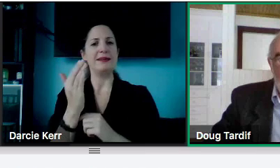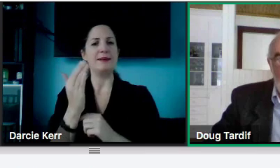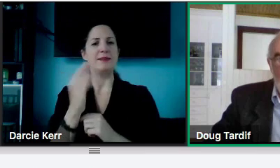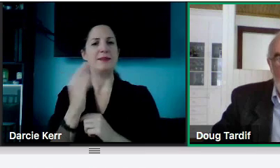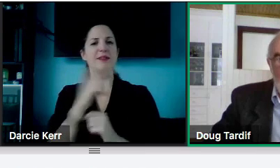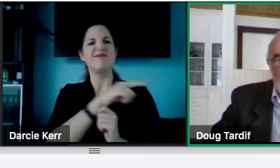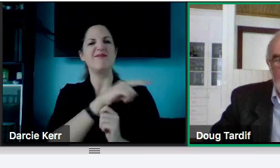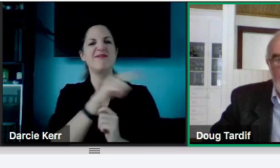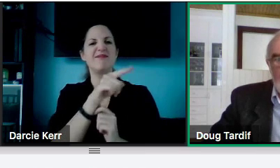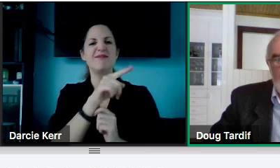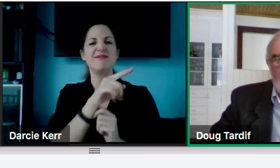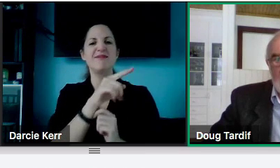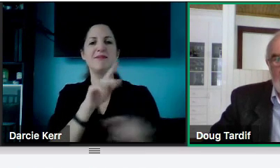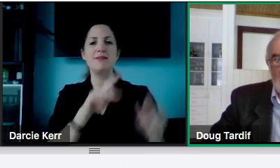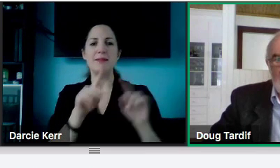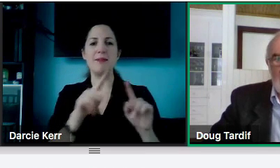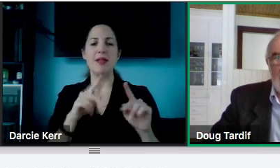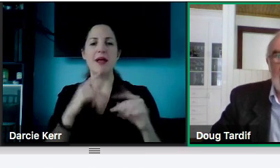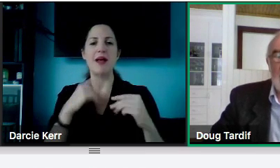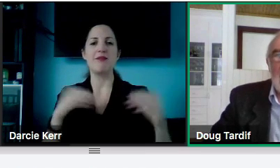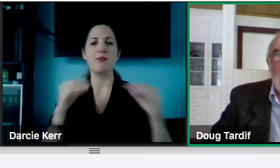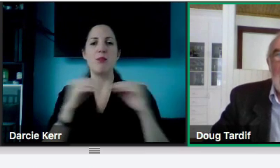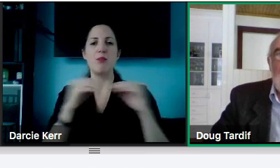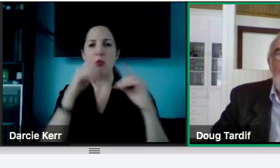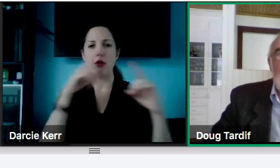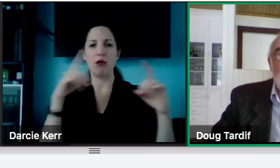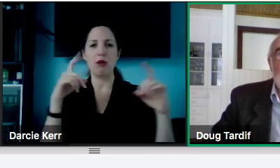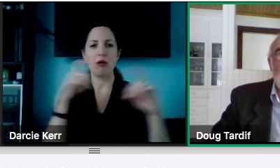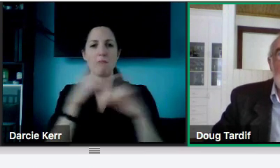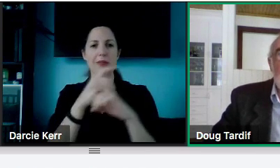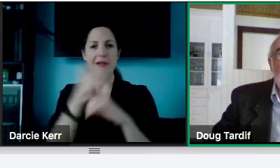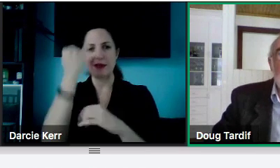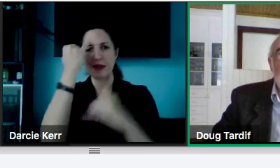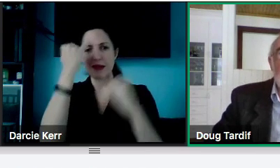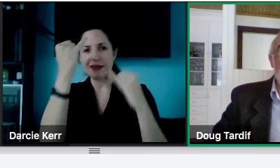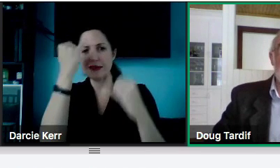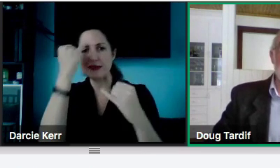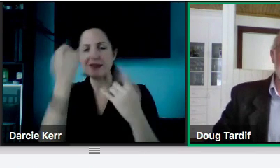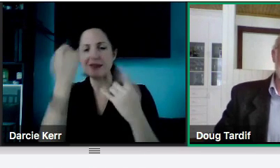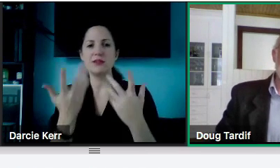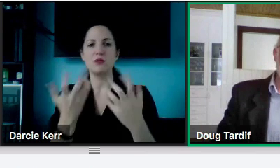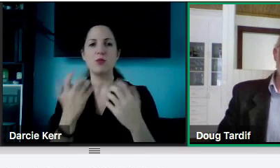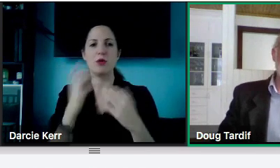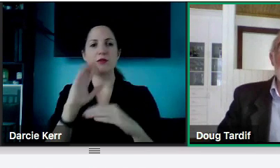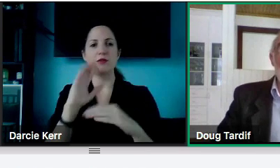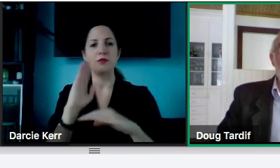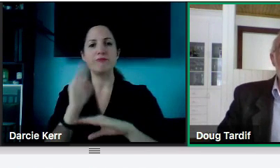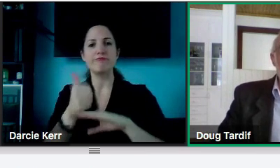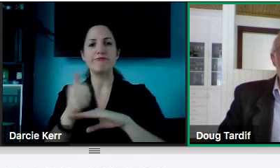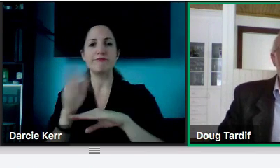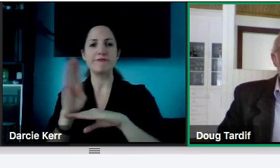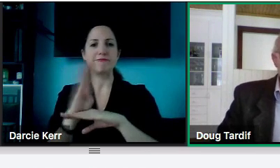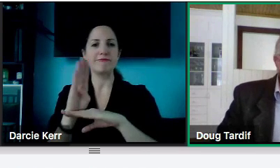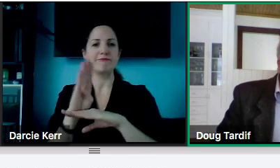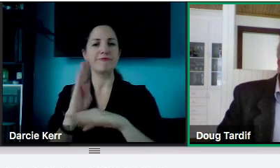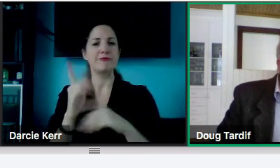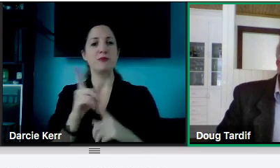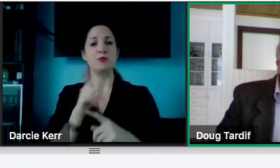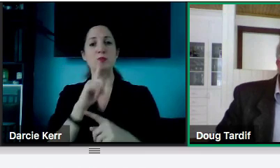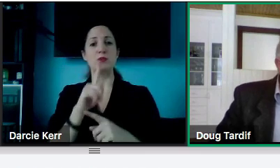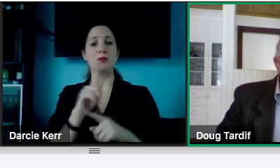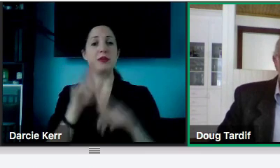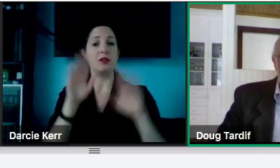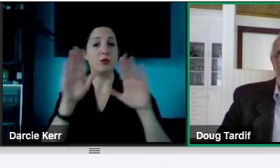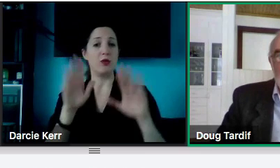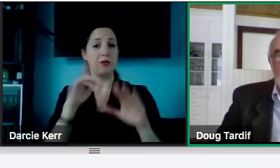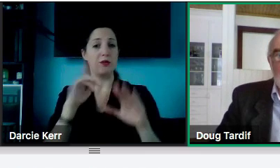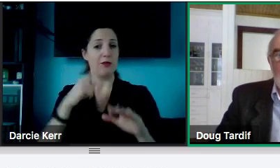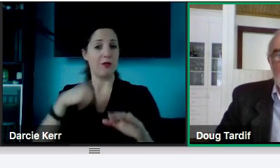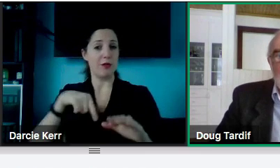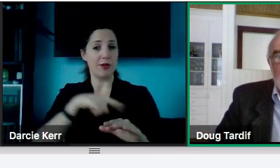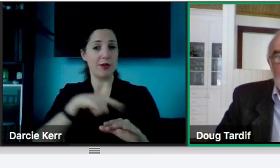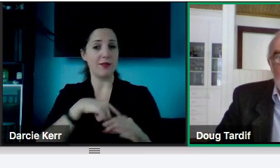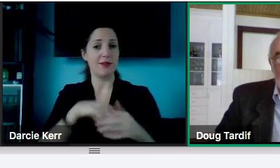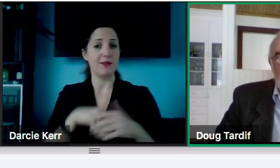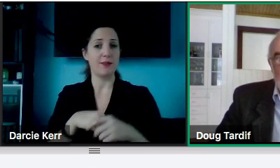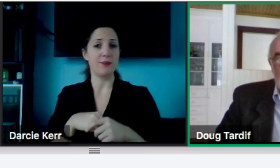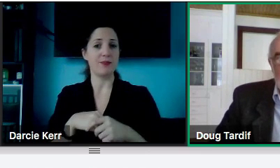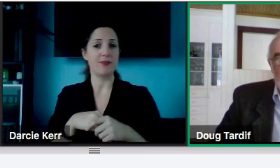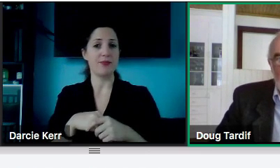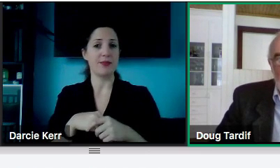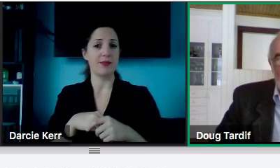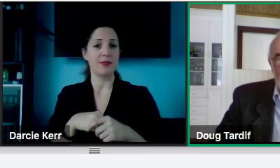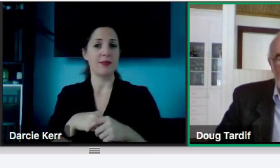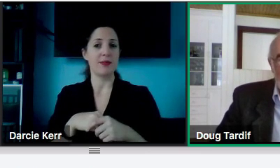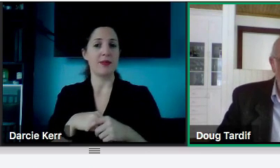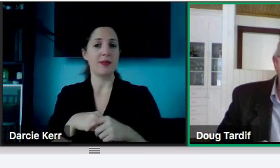we were offering in the beginning. And that's been wonderful as well because it keeps it interesting for